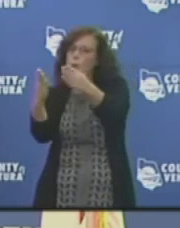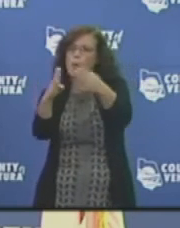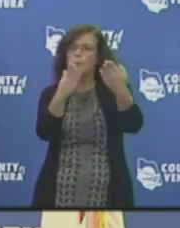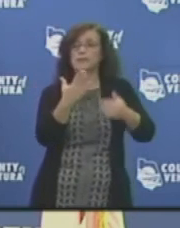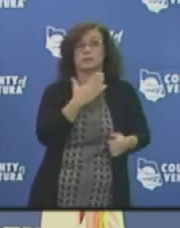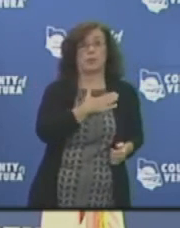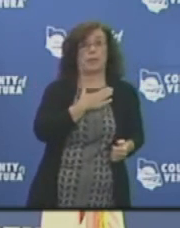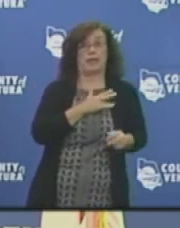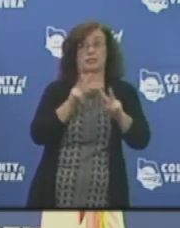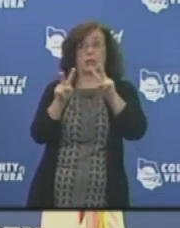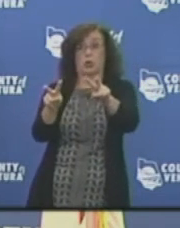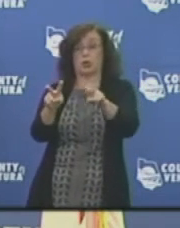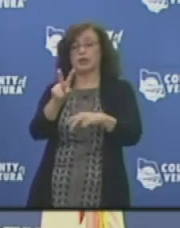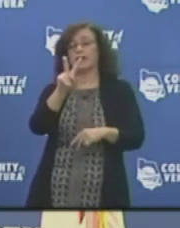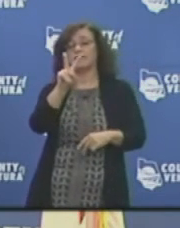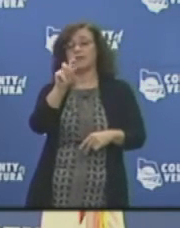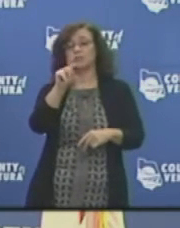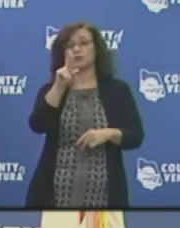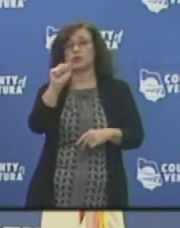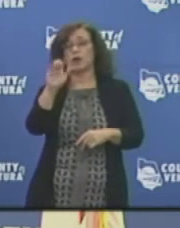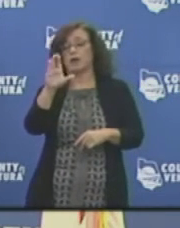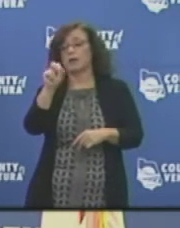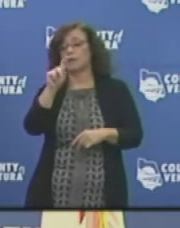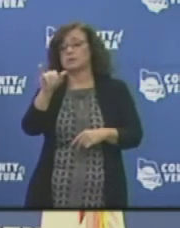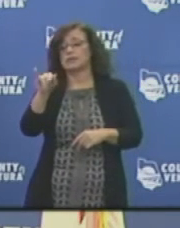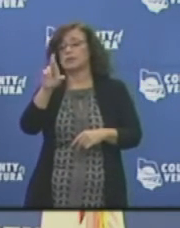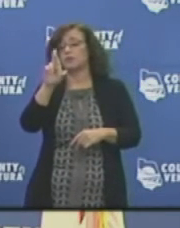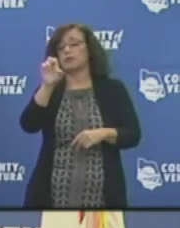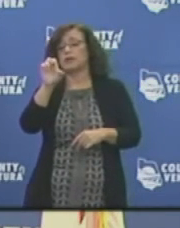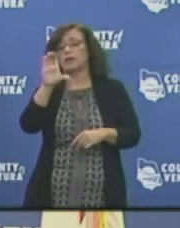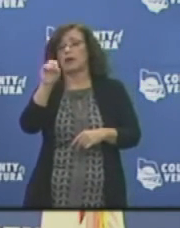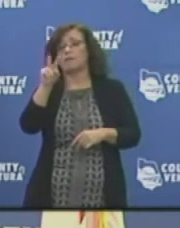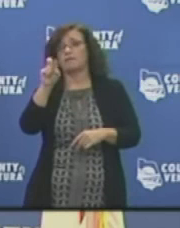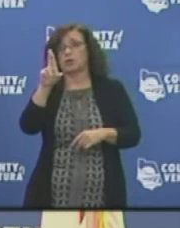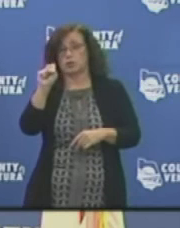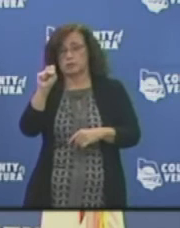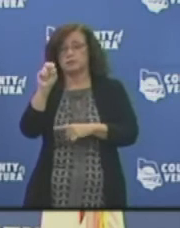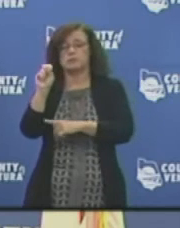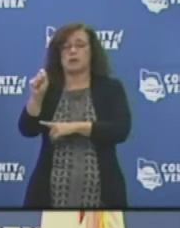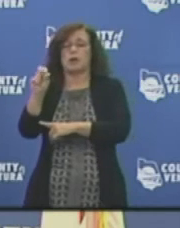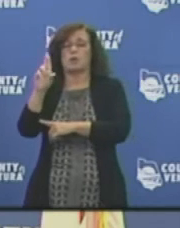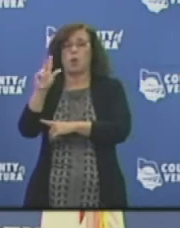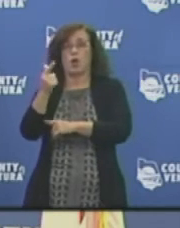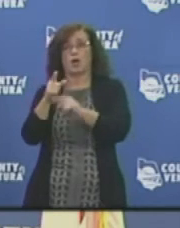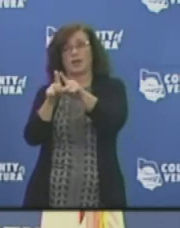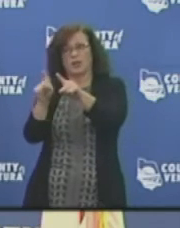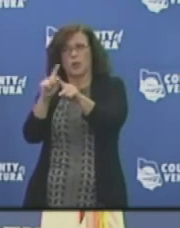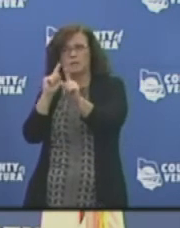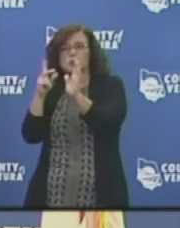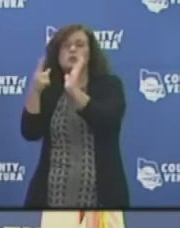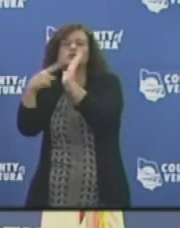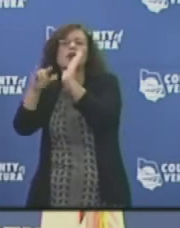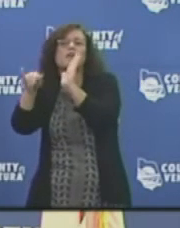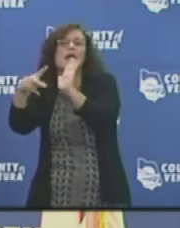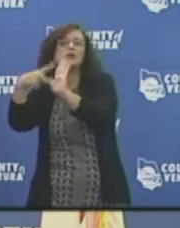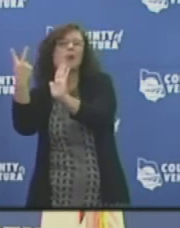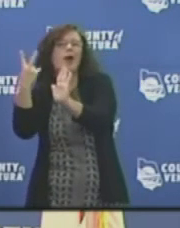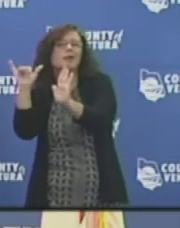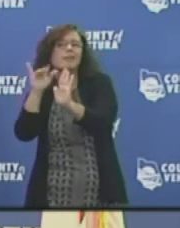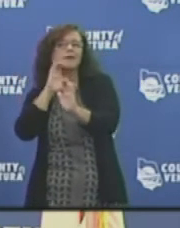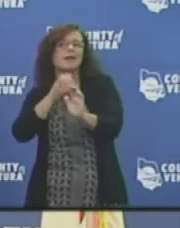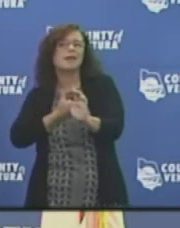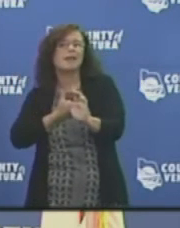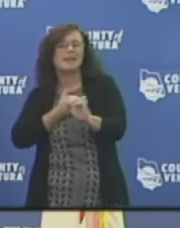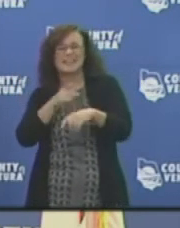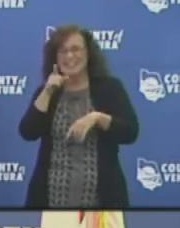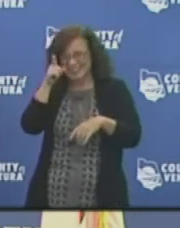on VenturaCountyRecovers.org. There's a list, and you do have to check it twice or more to really absorb what's on there. But, for example,